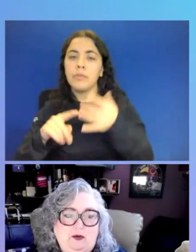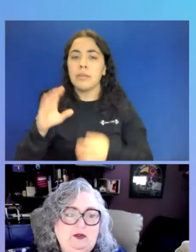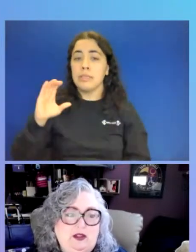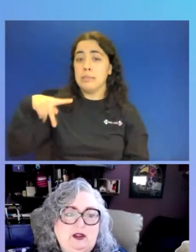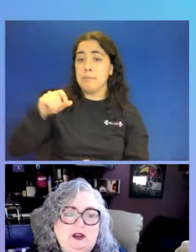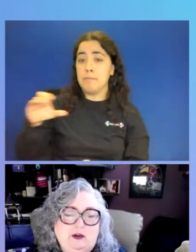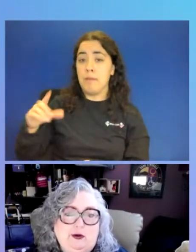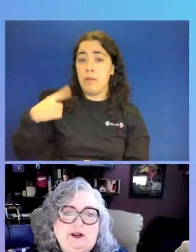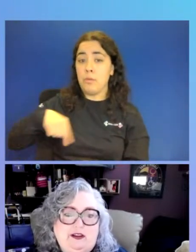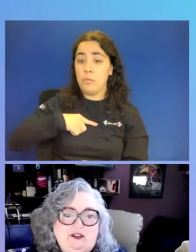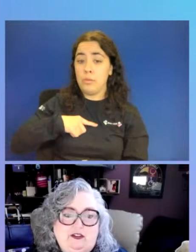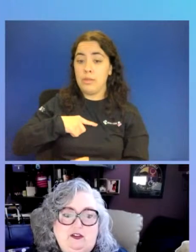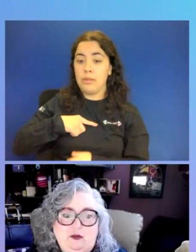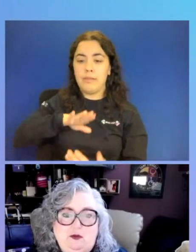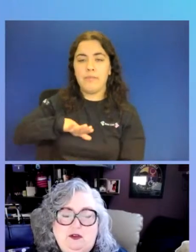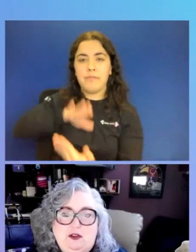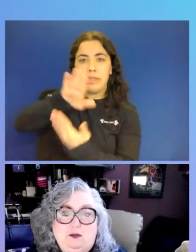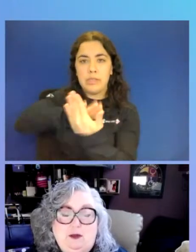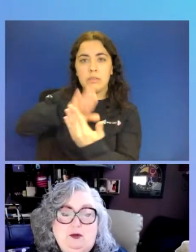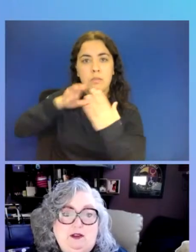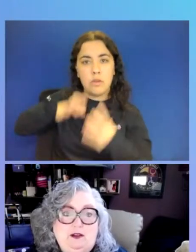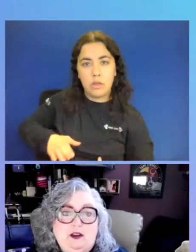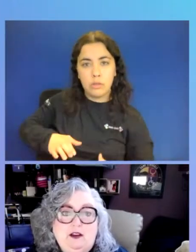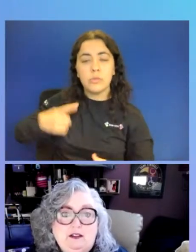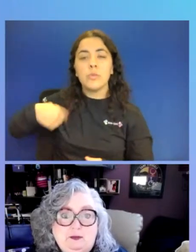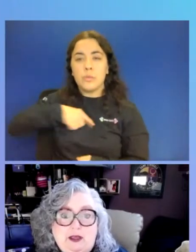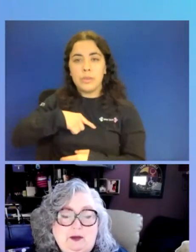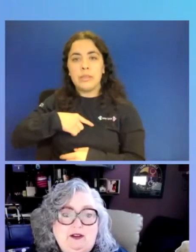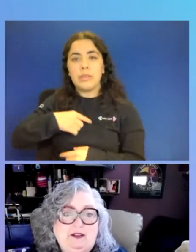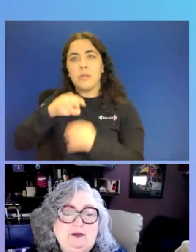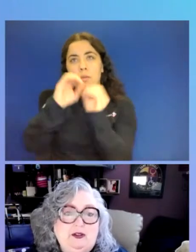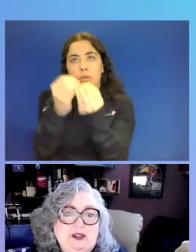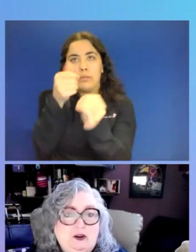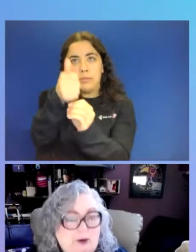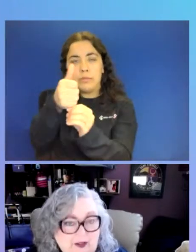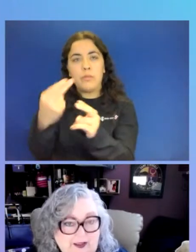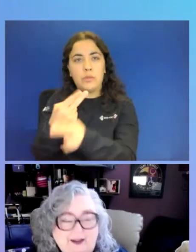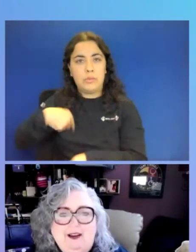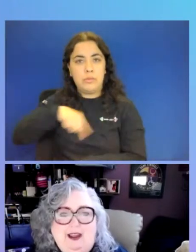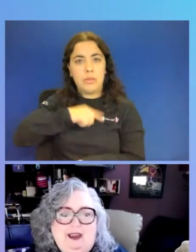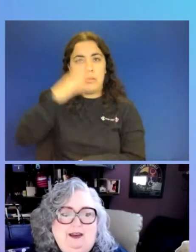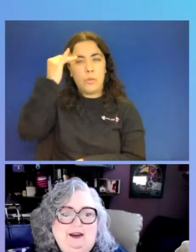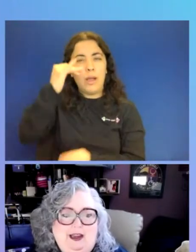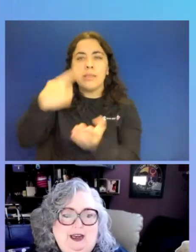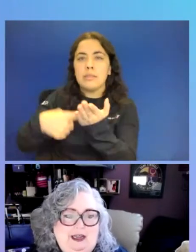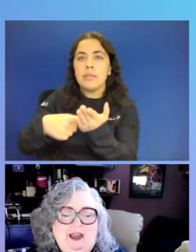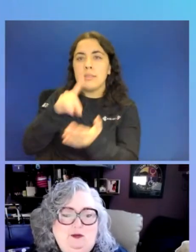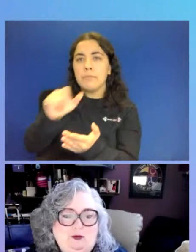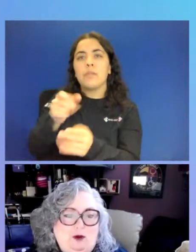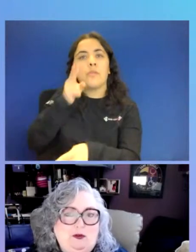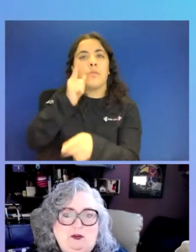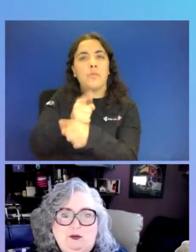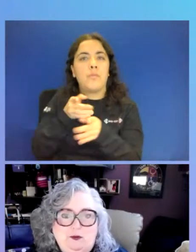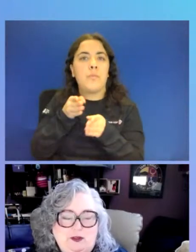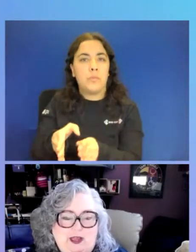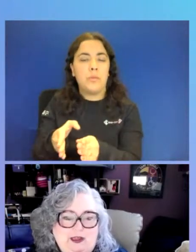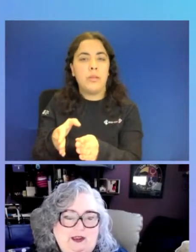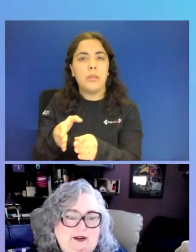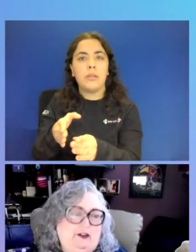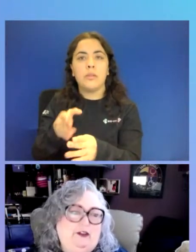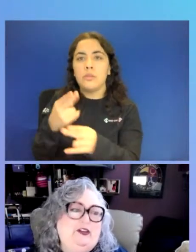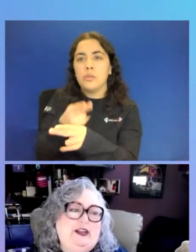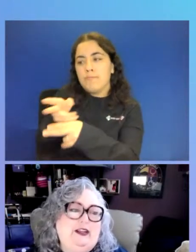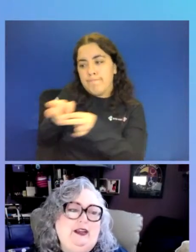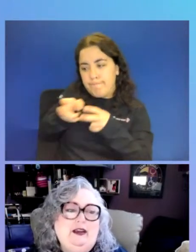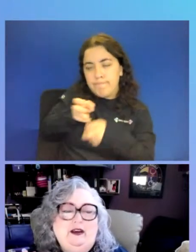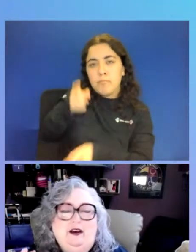one of those that organizations use so that people can speak about disability correctly and engage with proper terms and etiquette